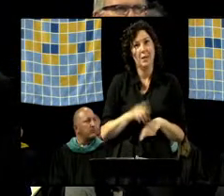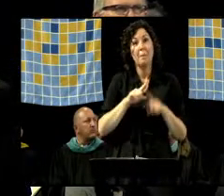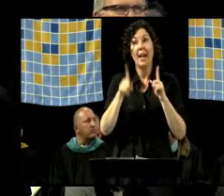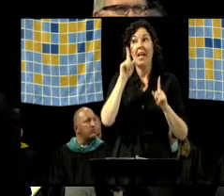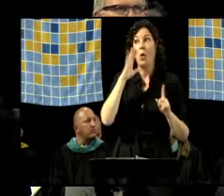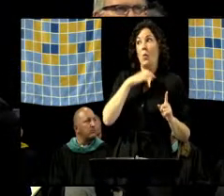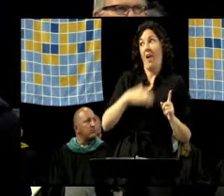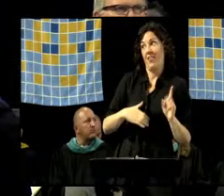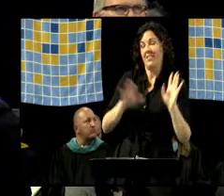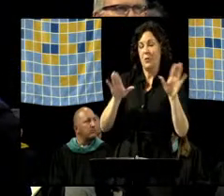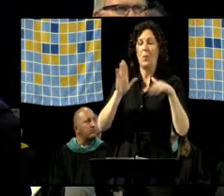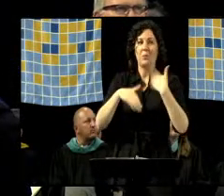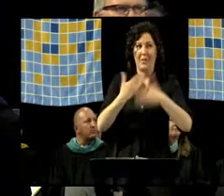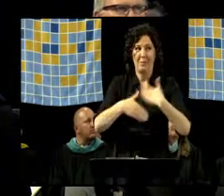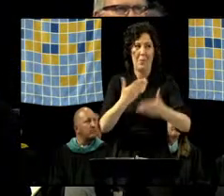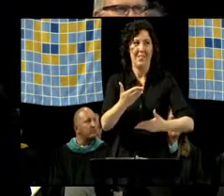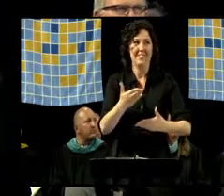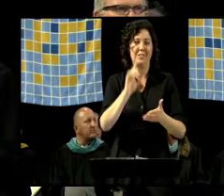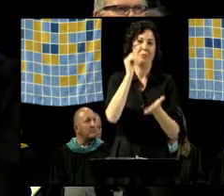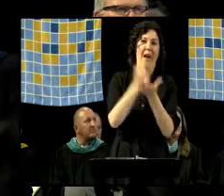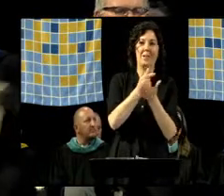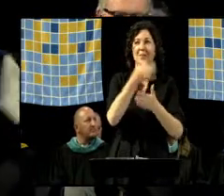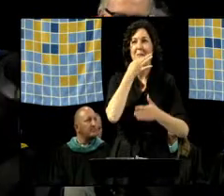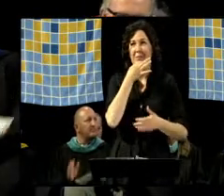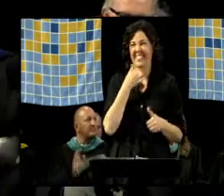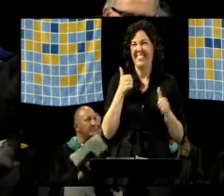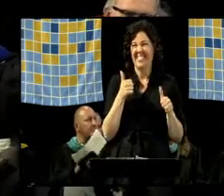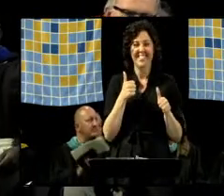hungry, so let's get this show on the road and graduate.